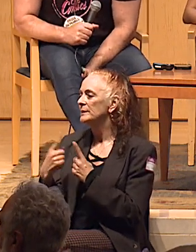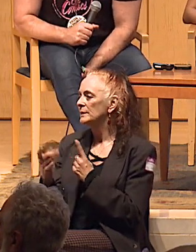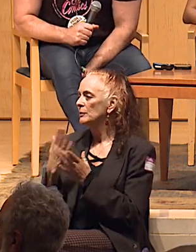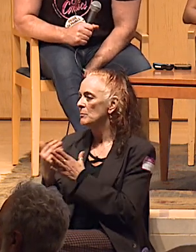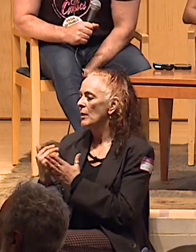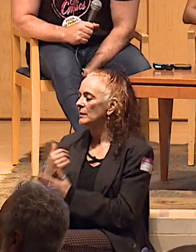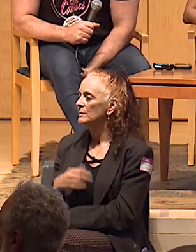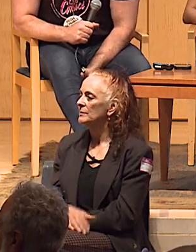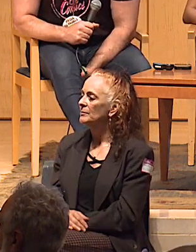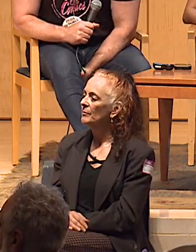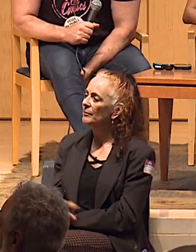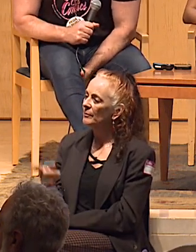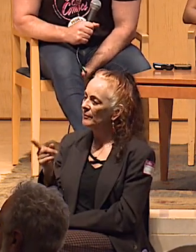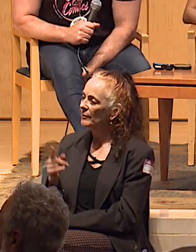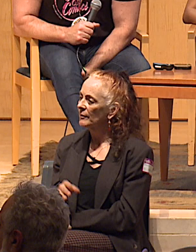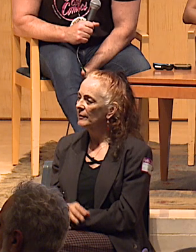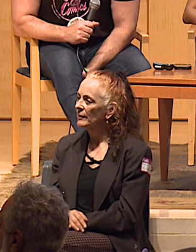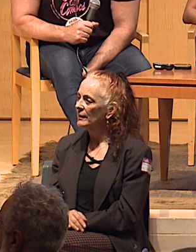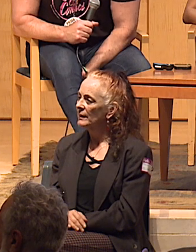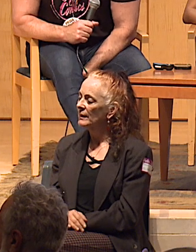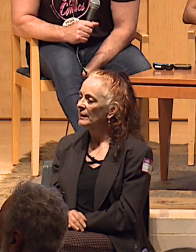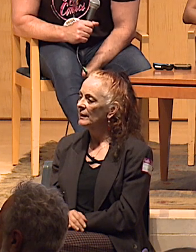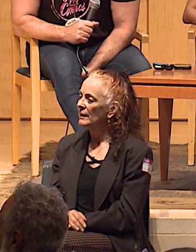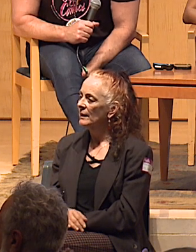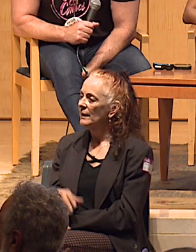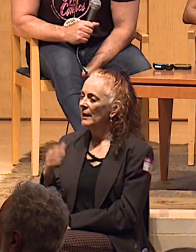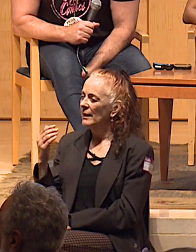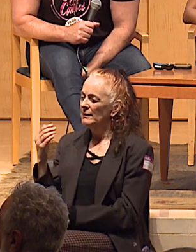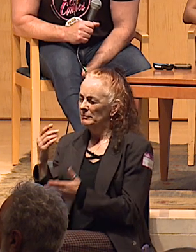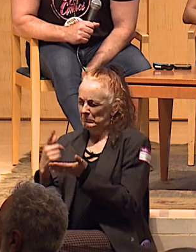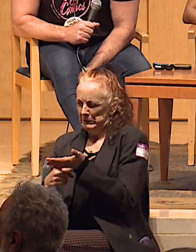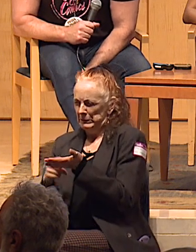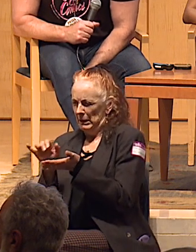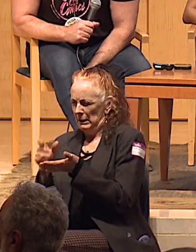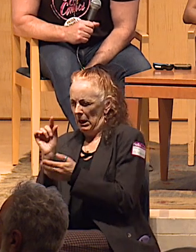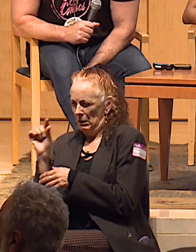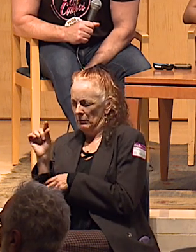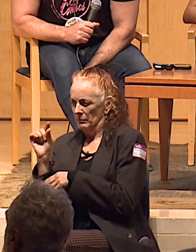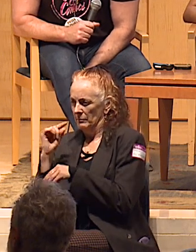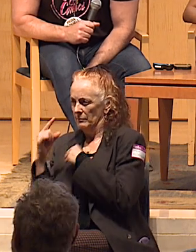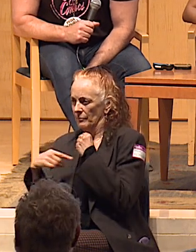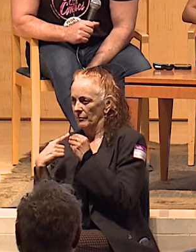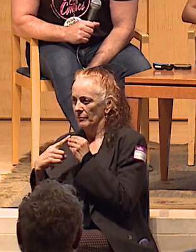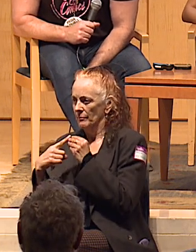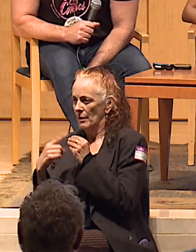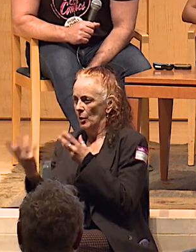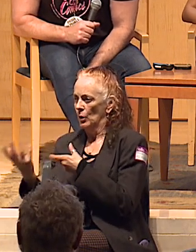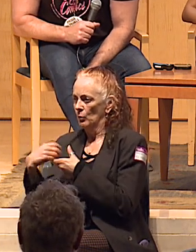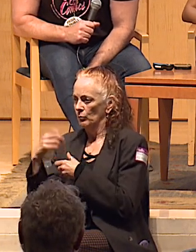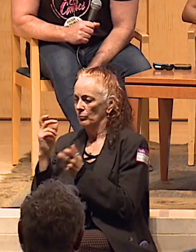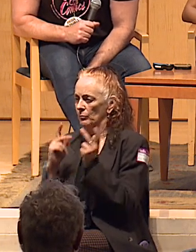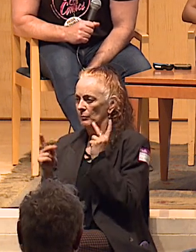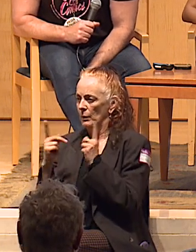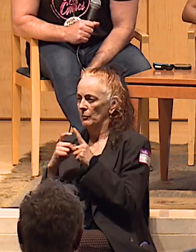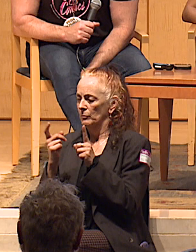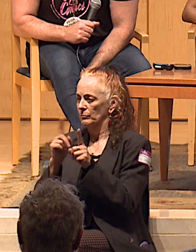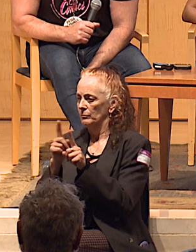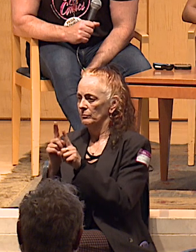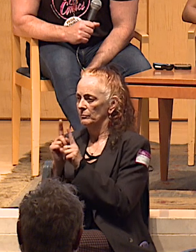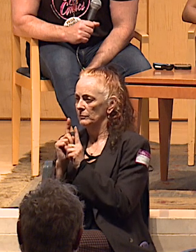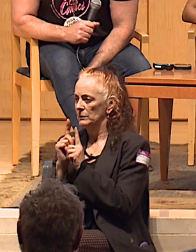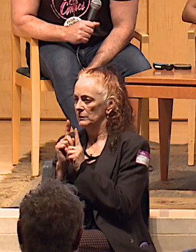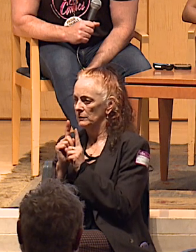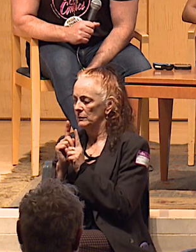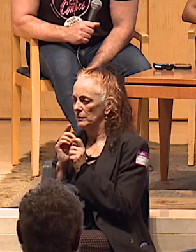a mic. So this has been touched on a little bit with the discussion of including people from with different body